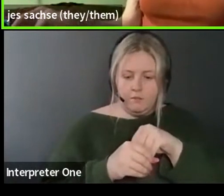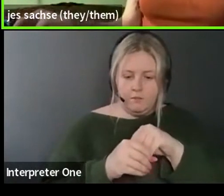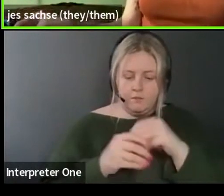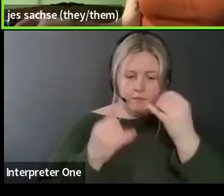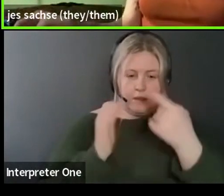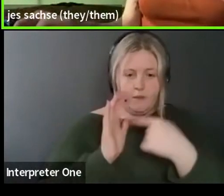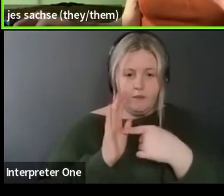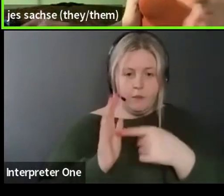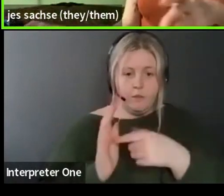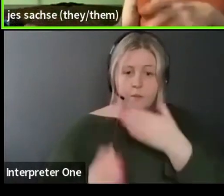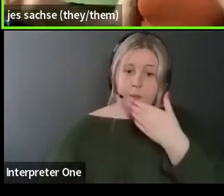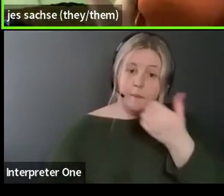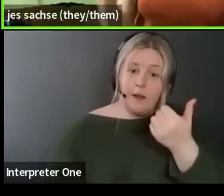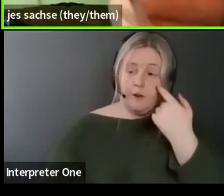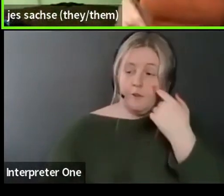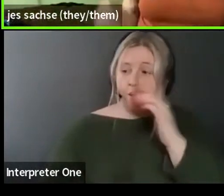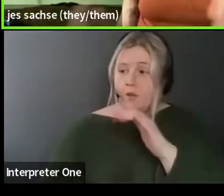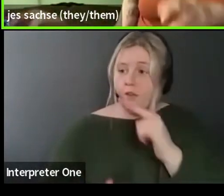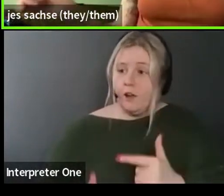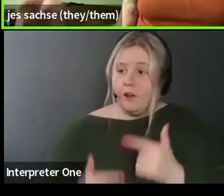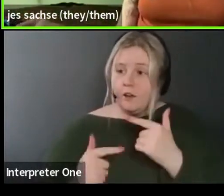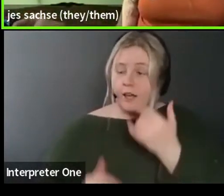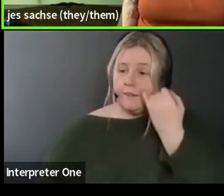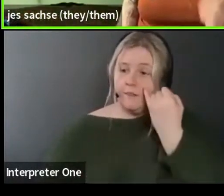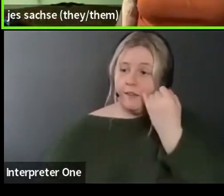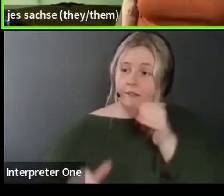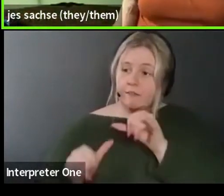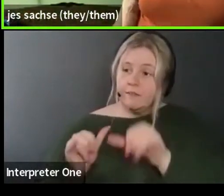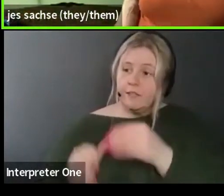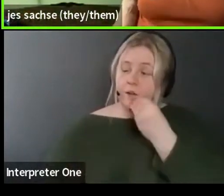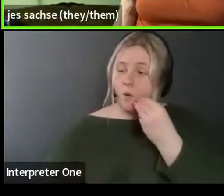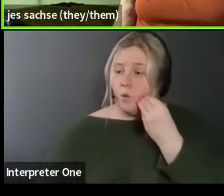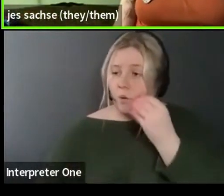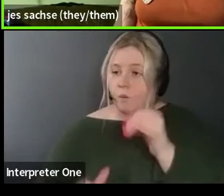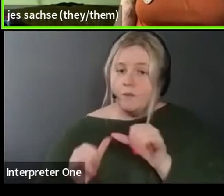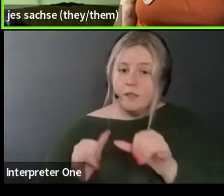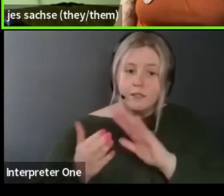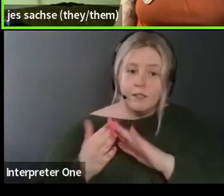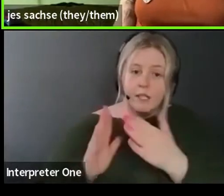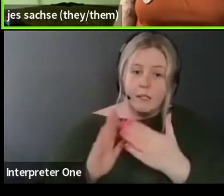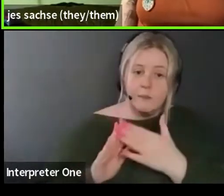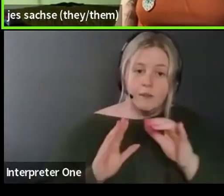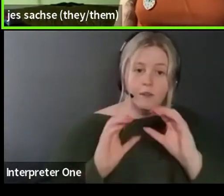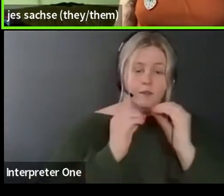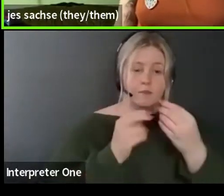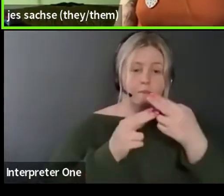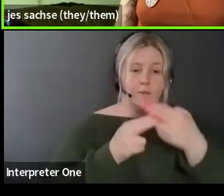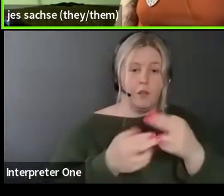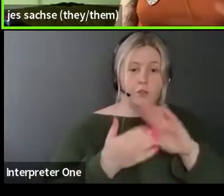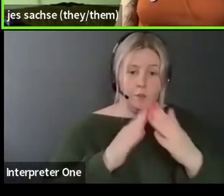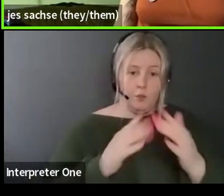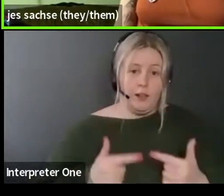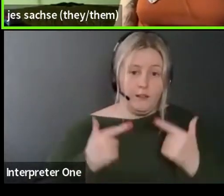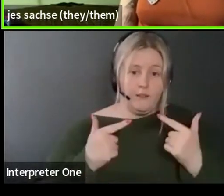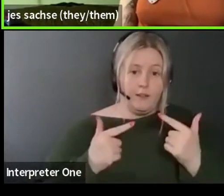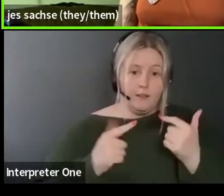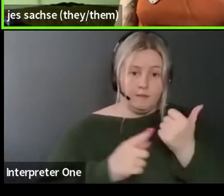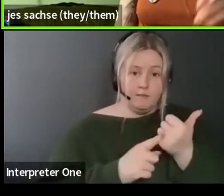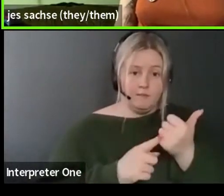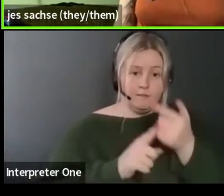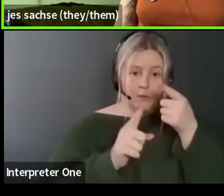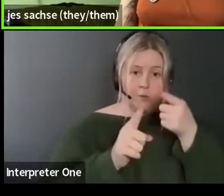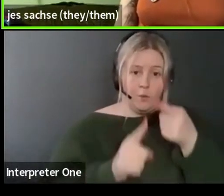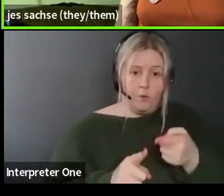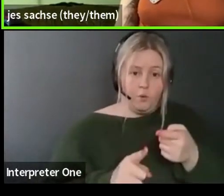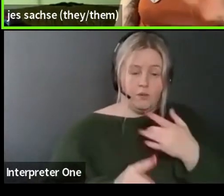better for people's livelihoods to be in home and to be a community is an organization called Community Living, and they also tend